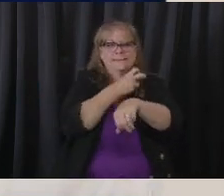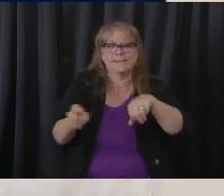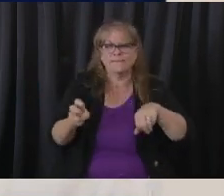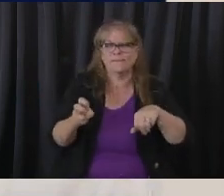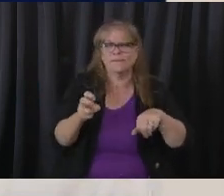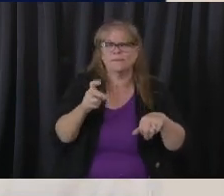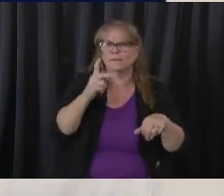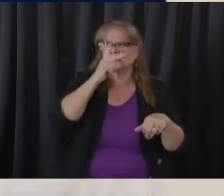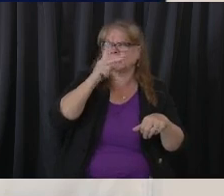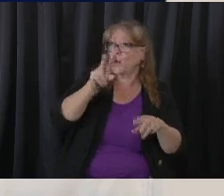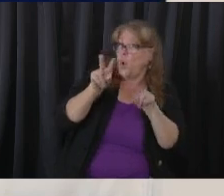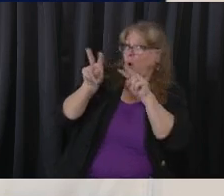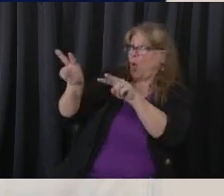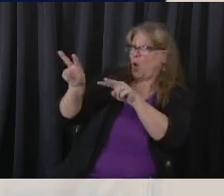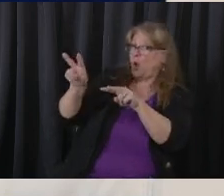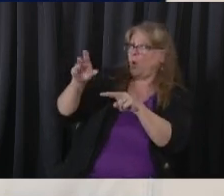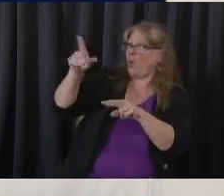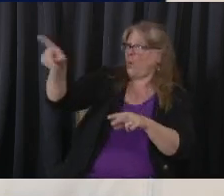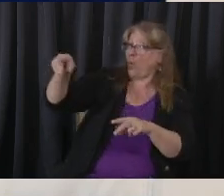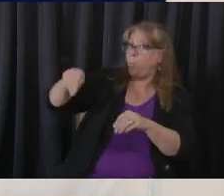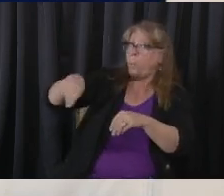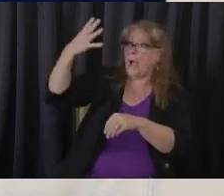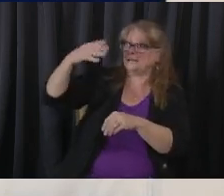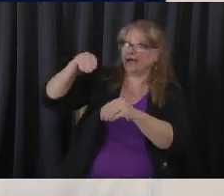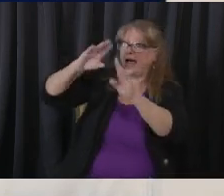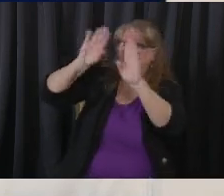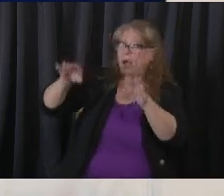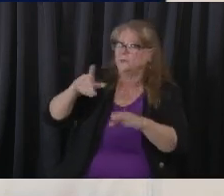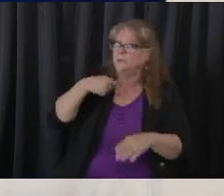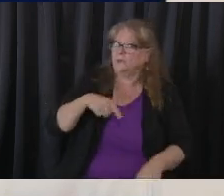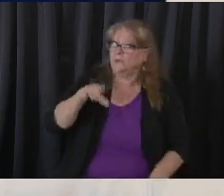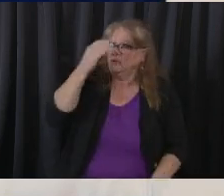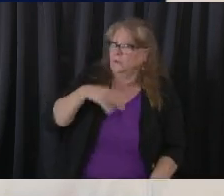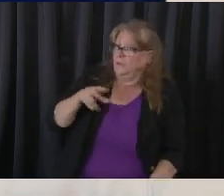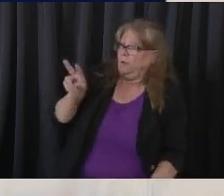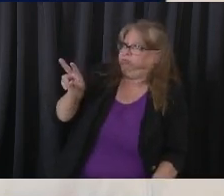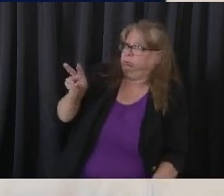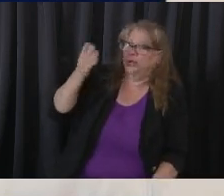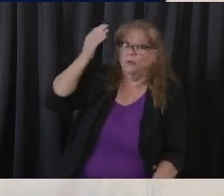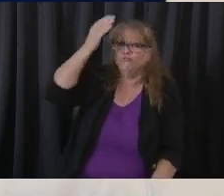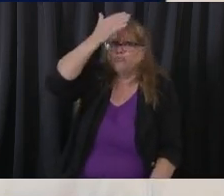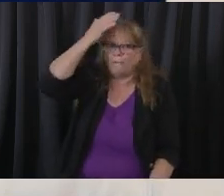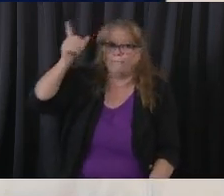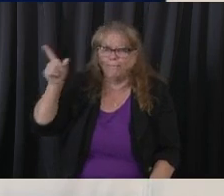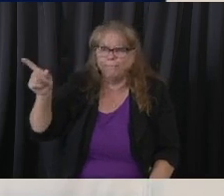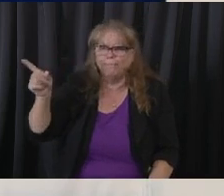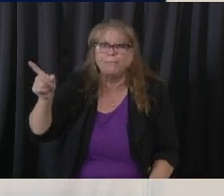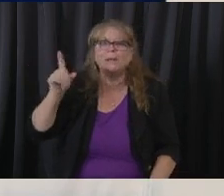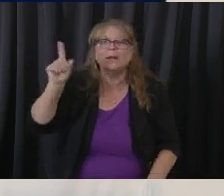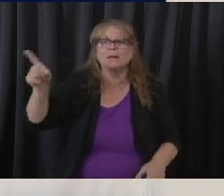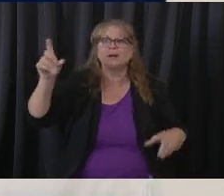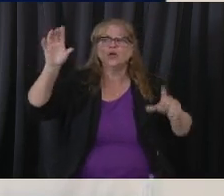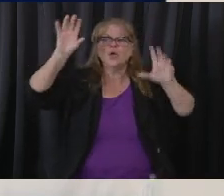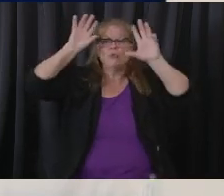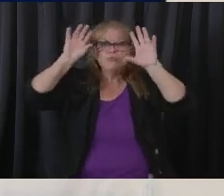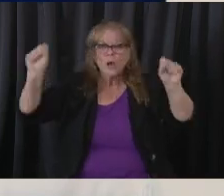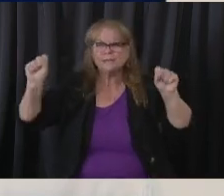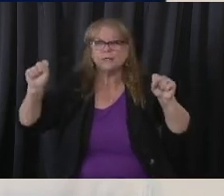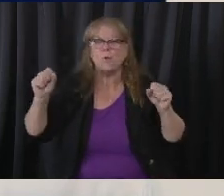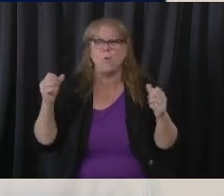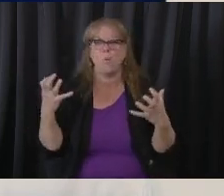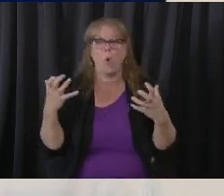know, the president, when he wants things to happen, he doesn't really understand how to